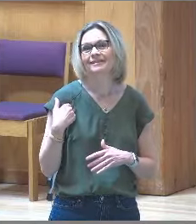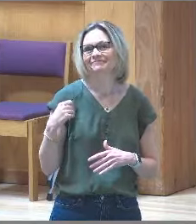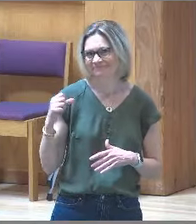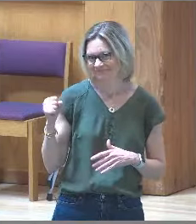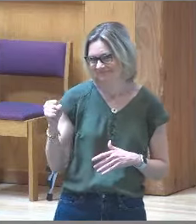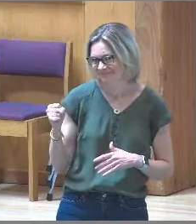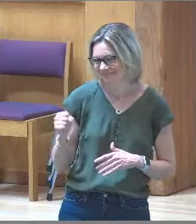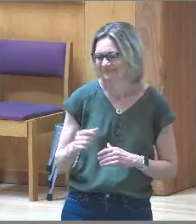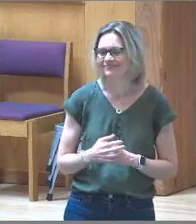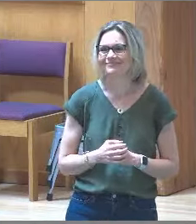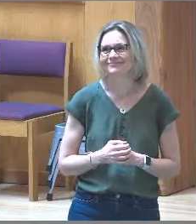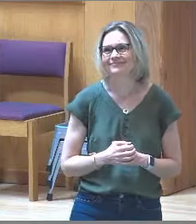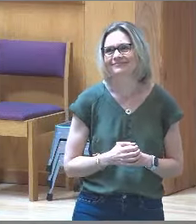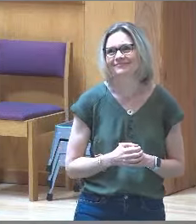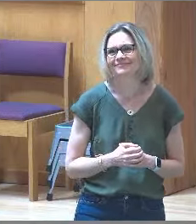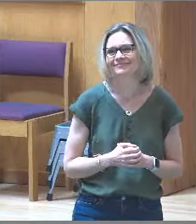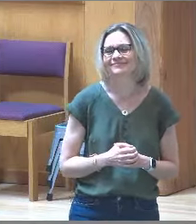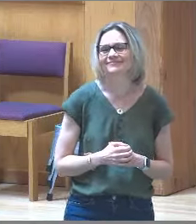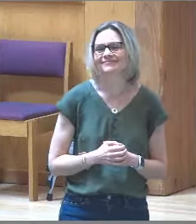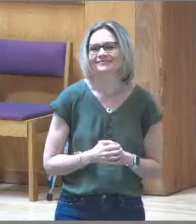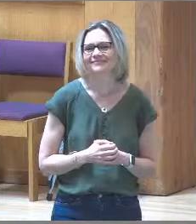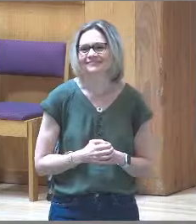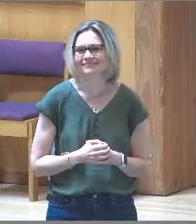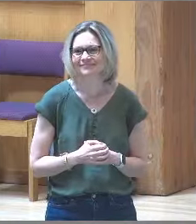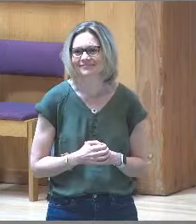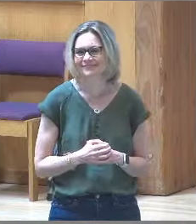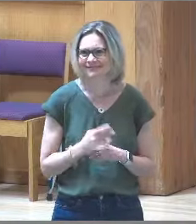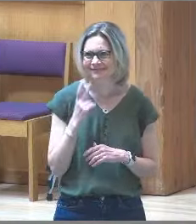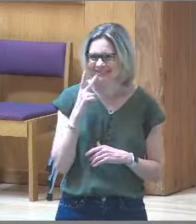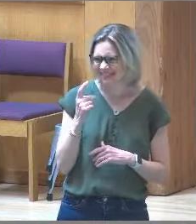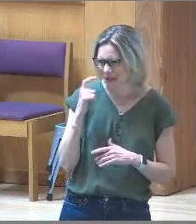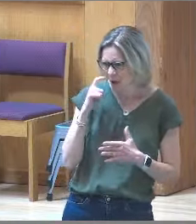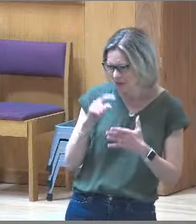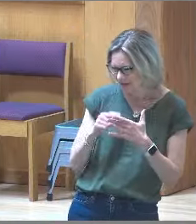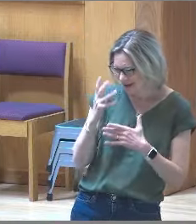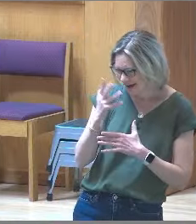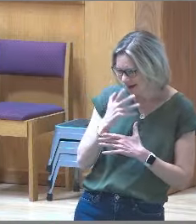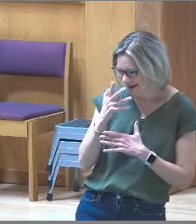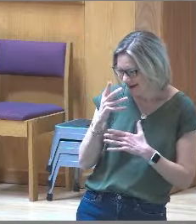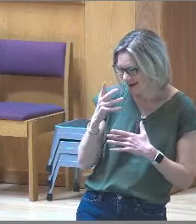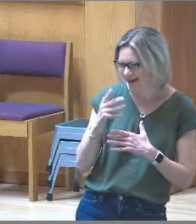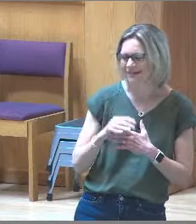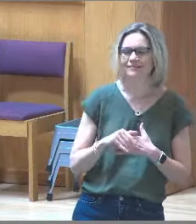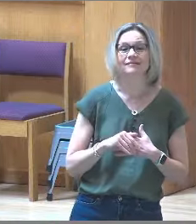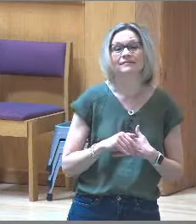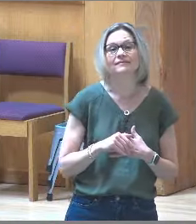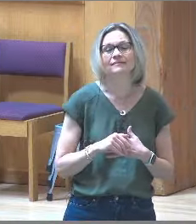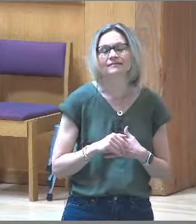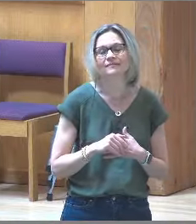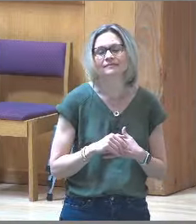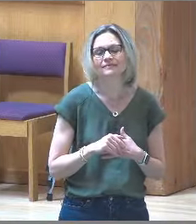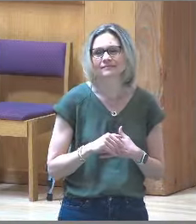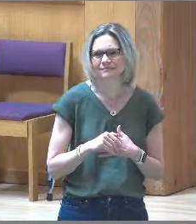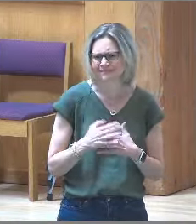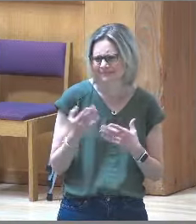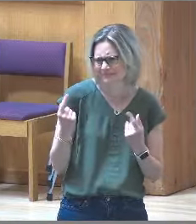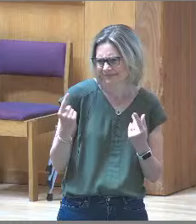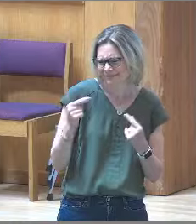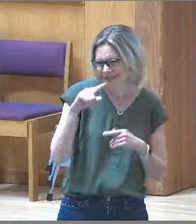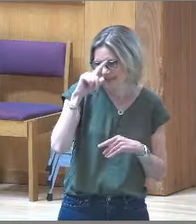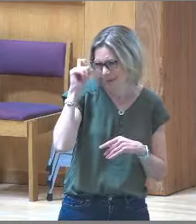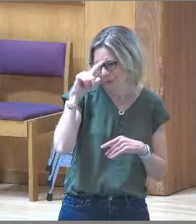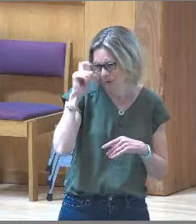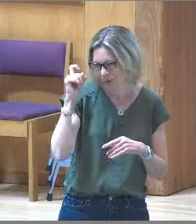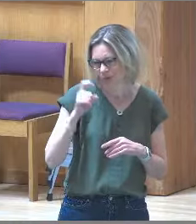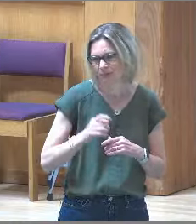Yes. And you say like you have something in mind. Not yet. Do you have something in mind for the summer? Mm-hmm. Where is